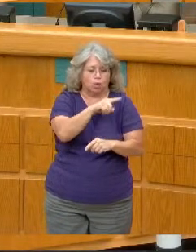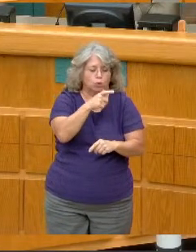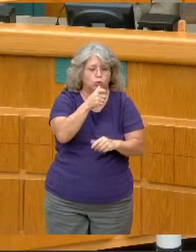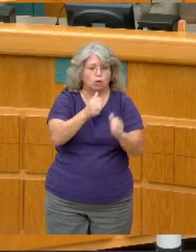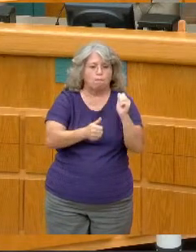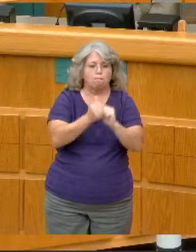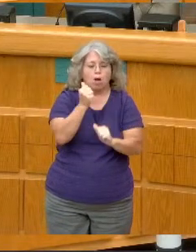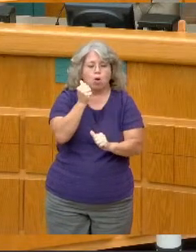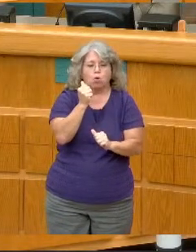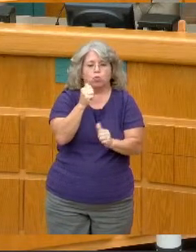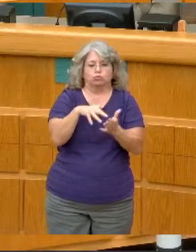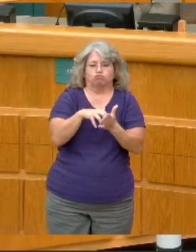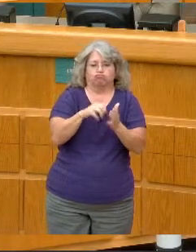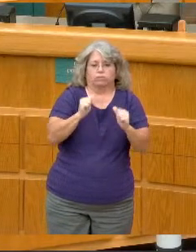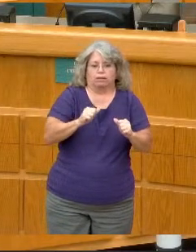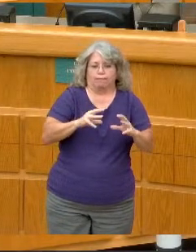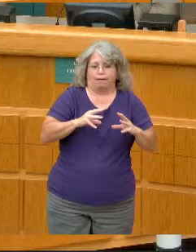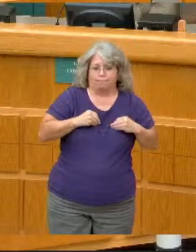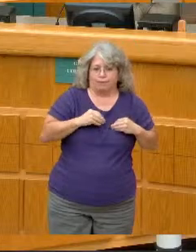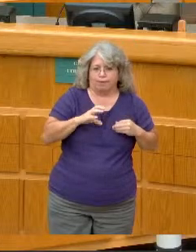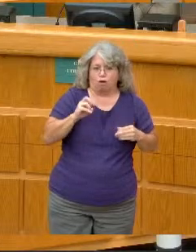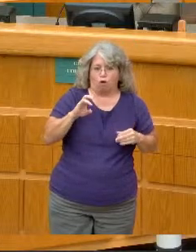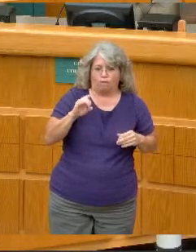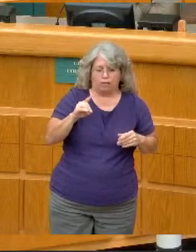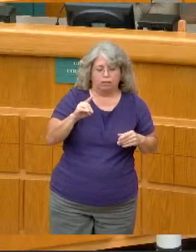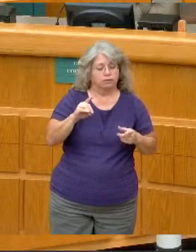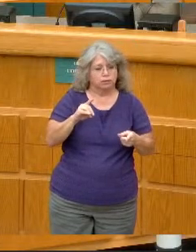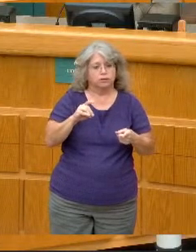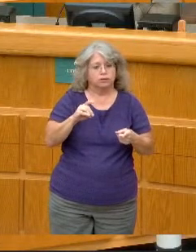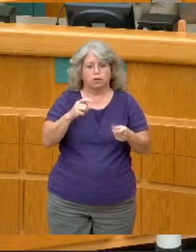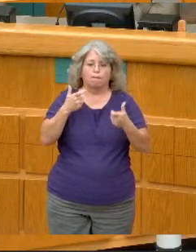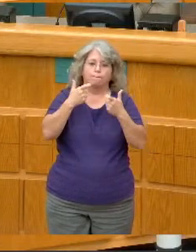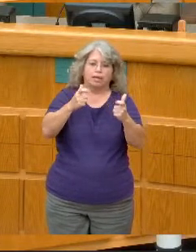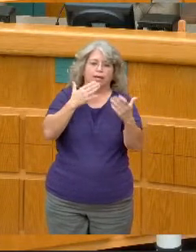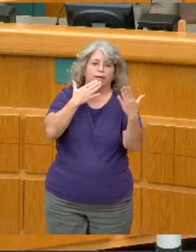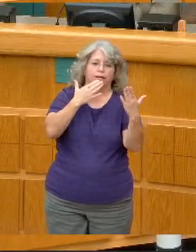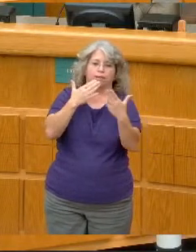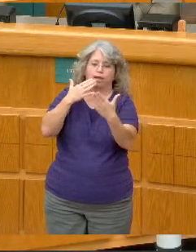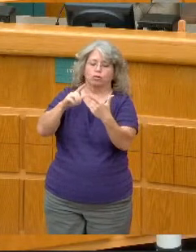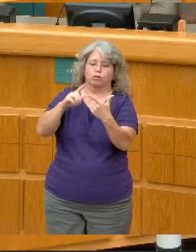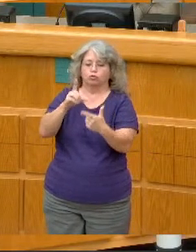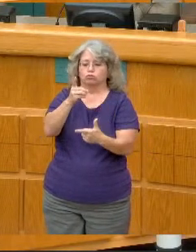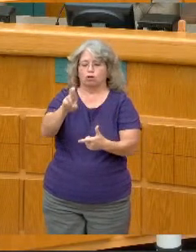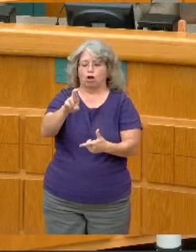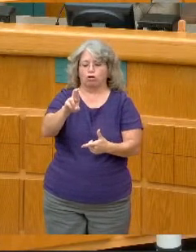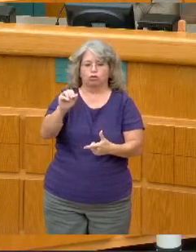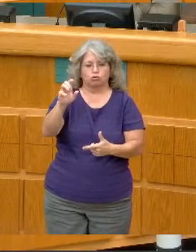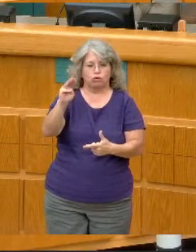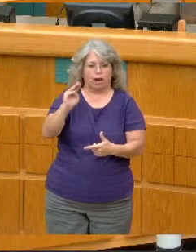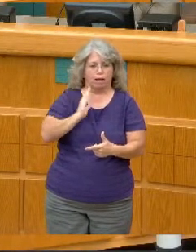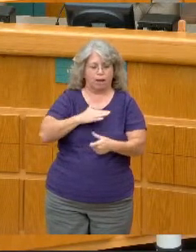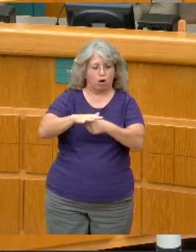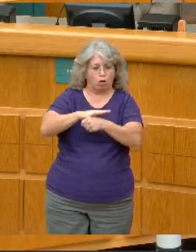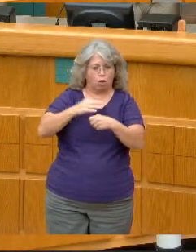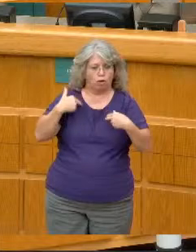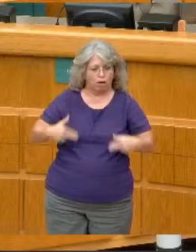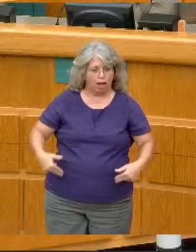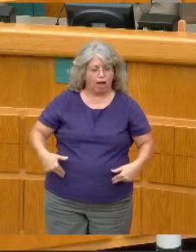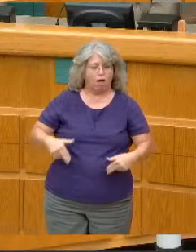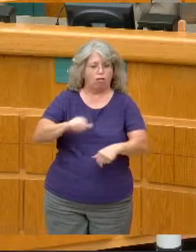testing, monitoring, and vaccinating our most vulnerable has saved so many lives and prevented illnesses from getting